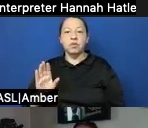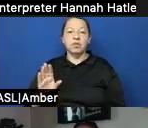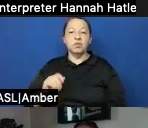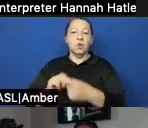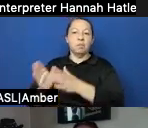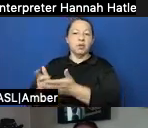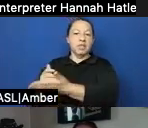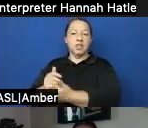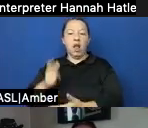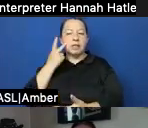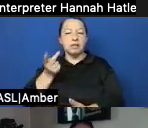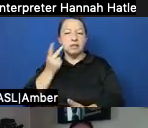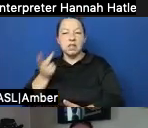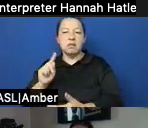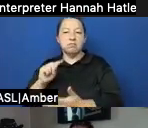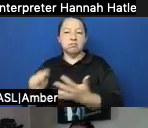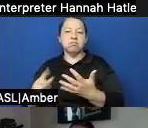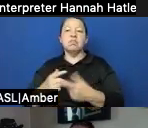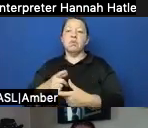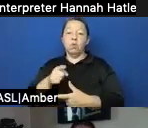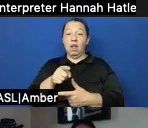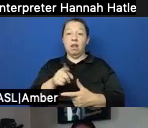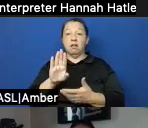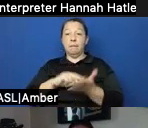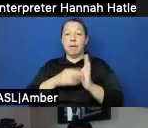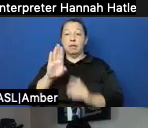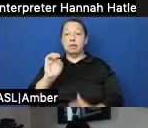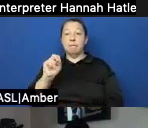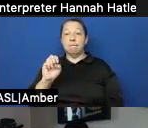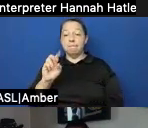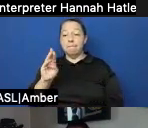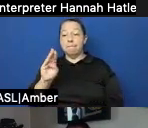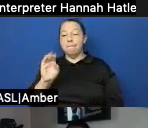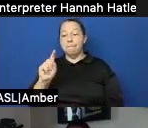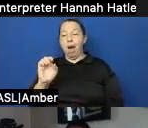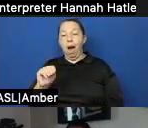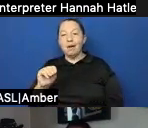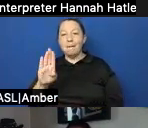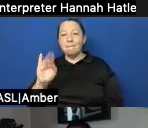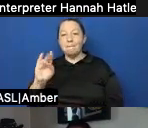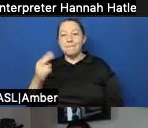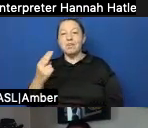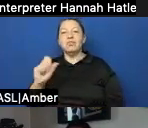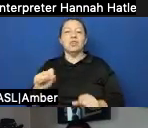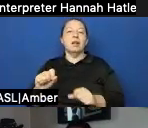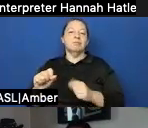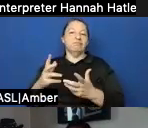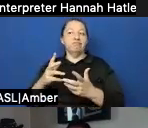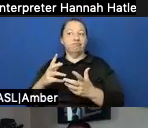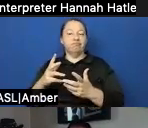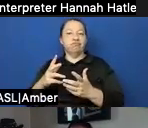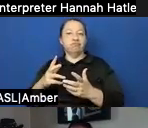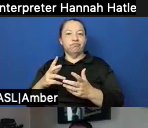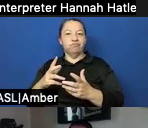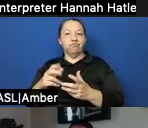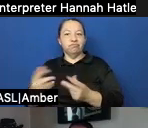violence, retaliation. So those fears are all very real. A lot of the reason folks don't